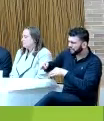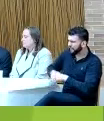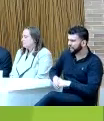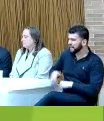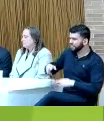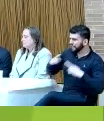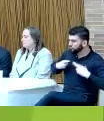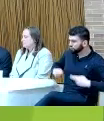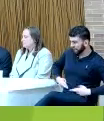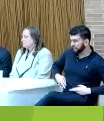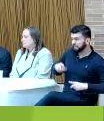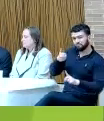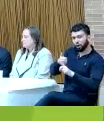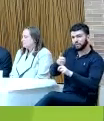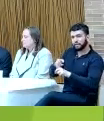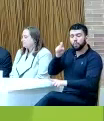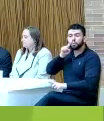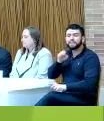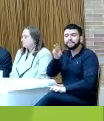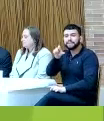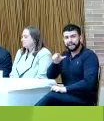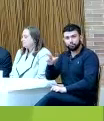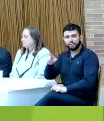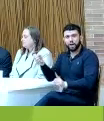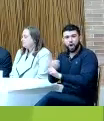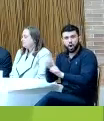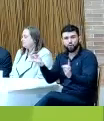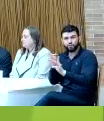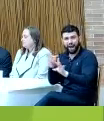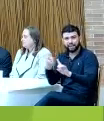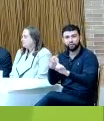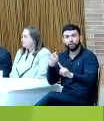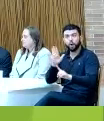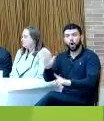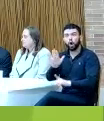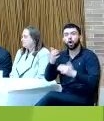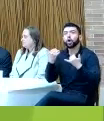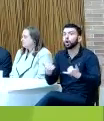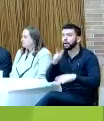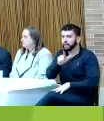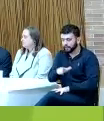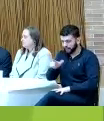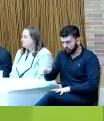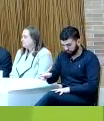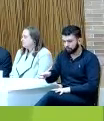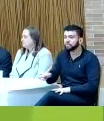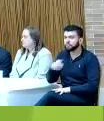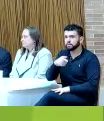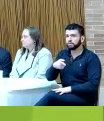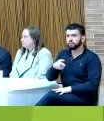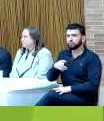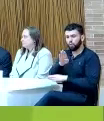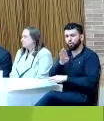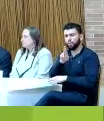sexually harassed by her current landlord there was also a person associated to the landlord that that was harassing complainant as